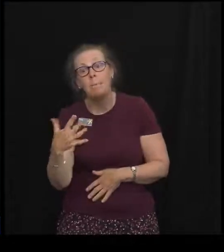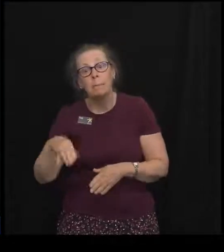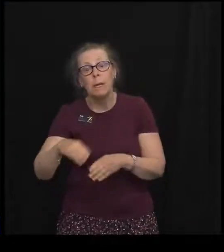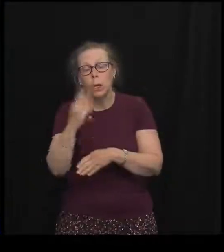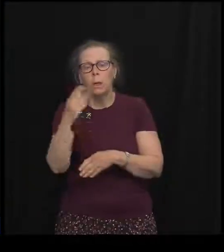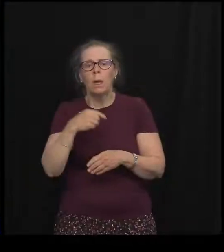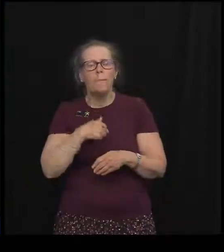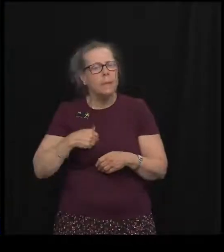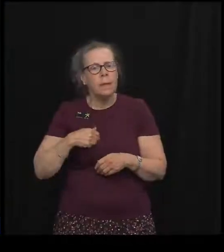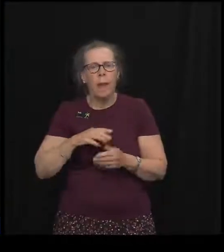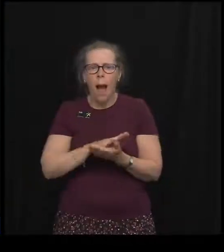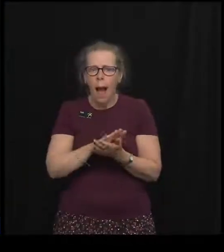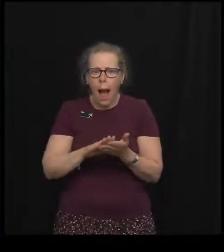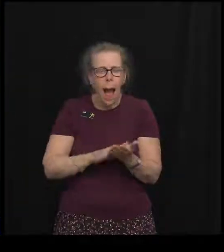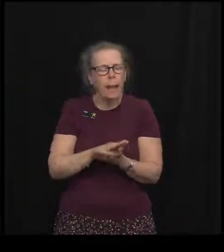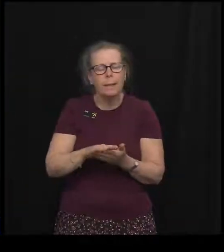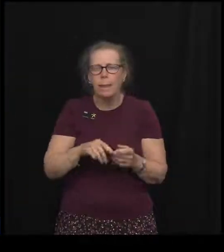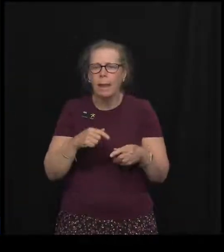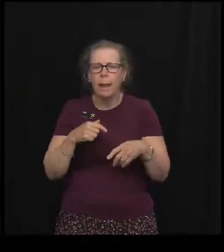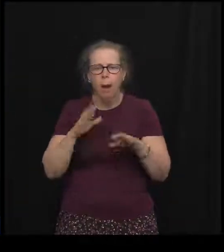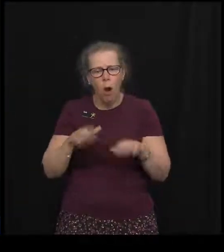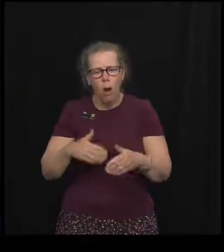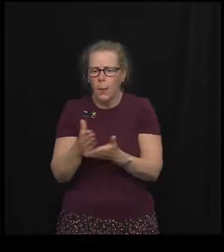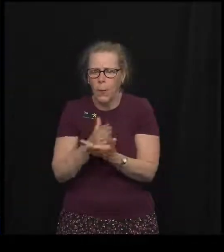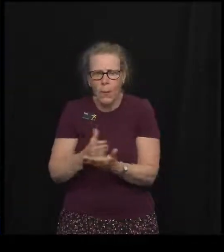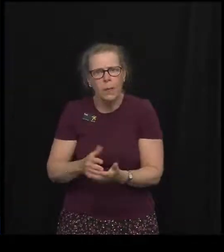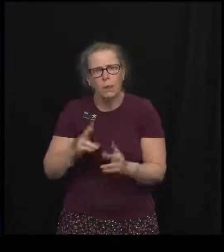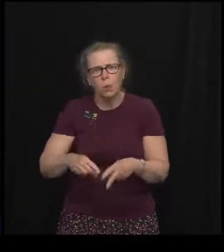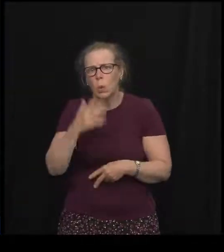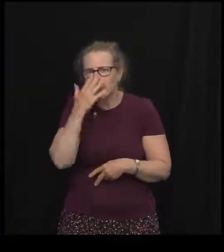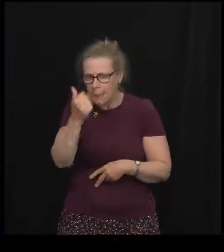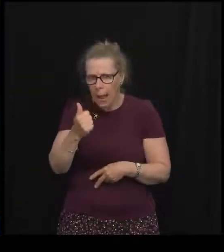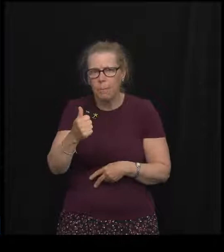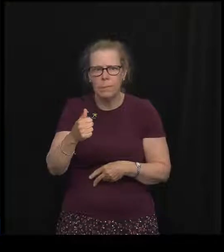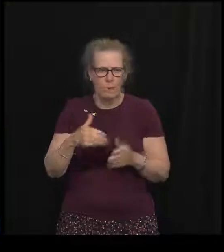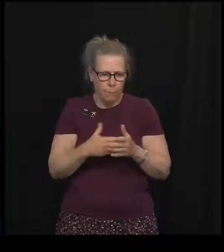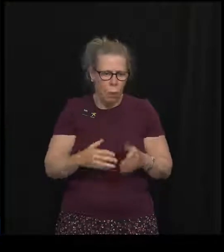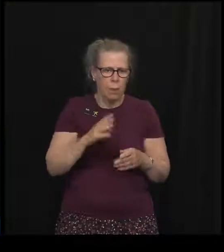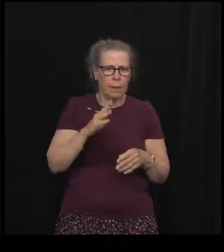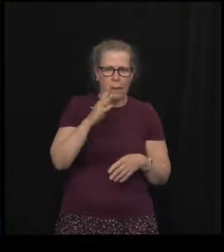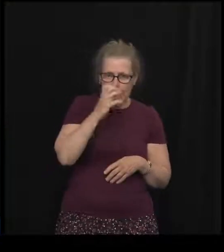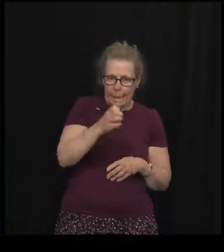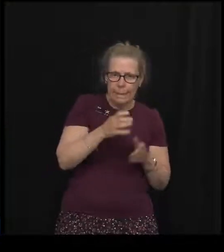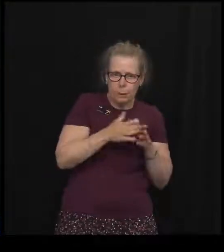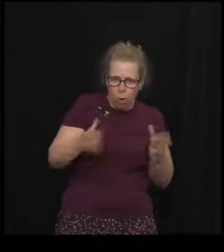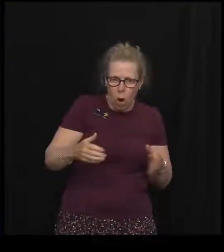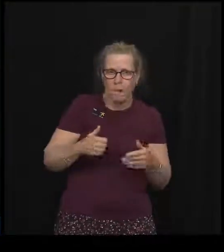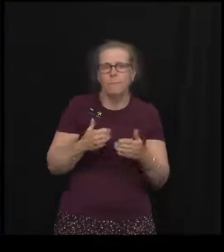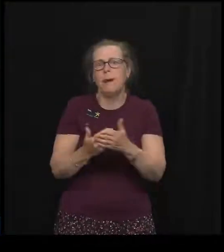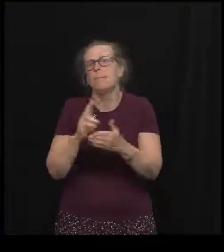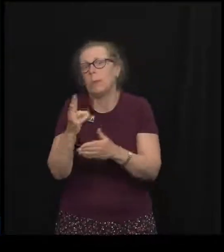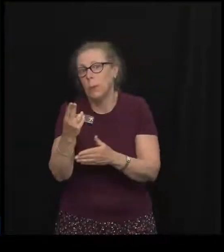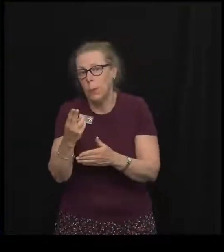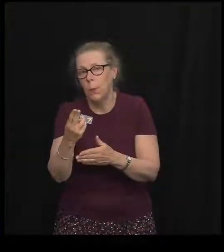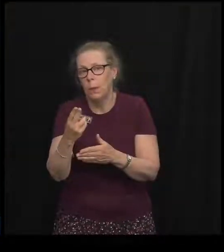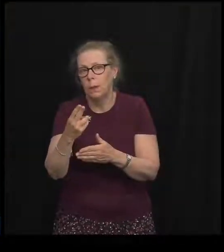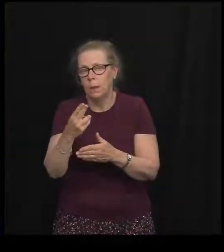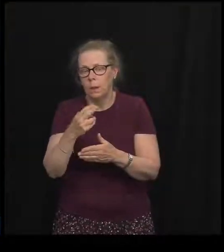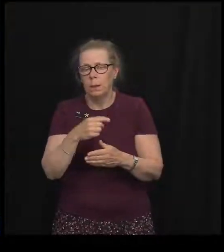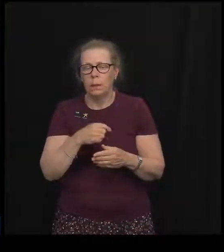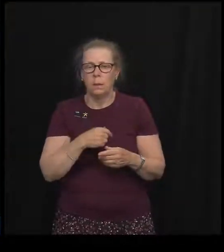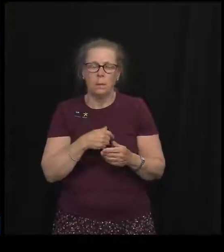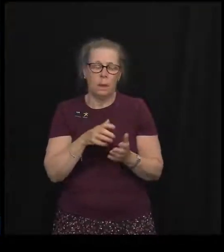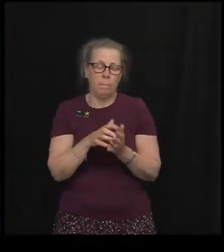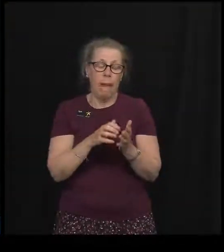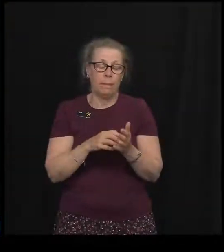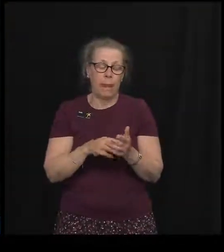child mortality as fast in the history of the world as we have since 1990 now, in the last, whatever it is, mathematics is